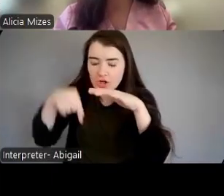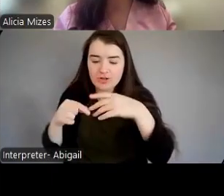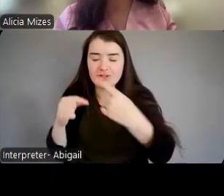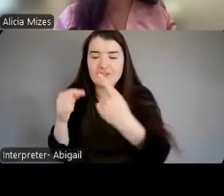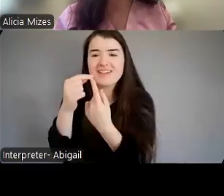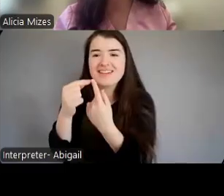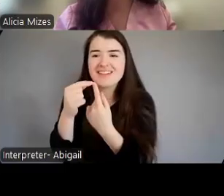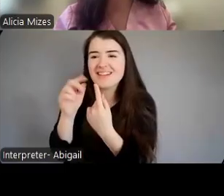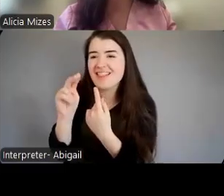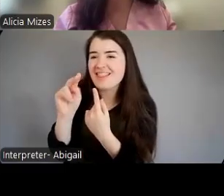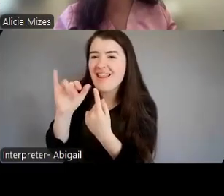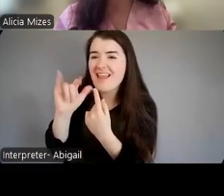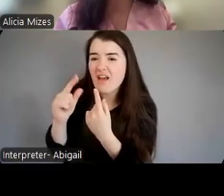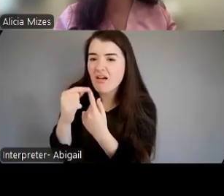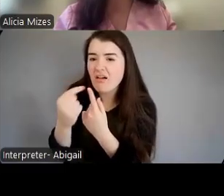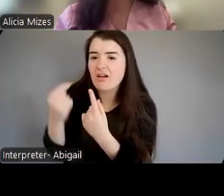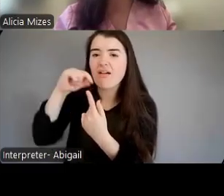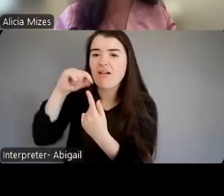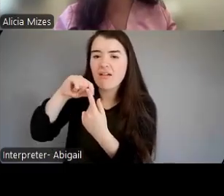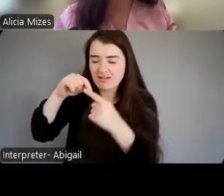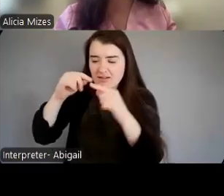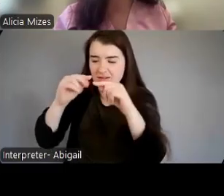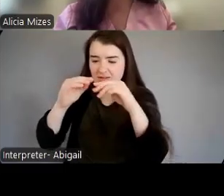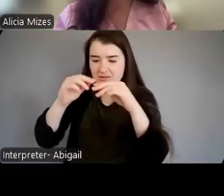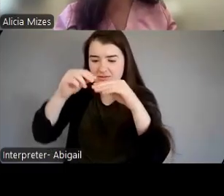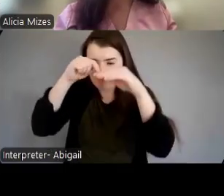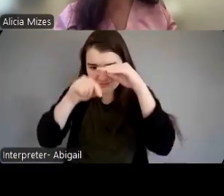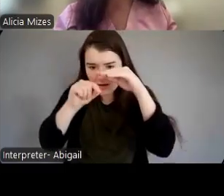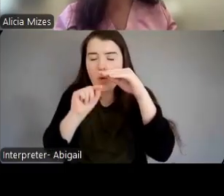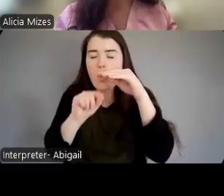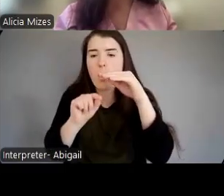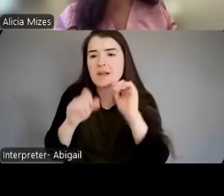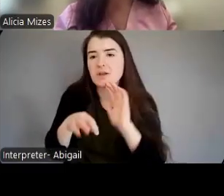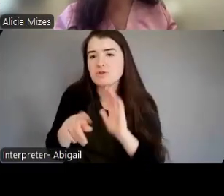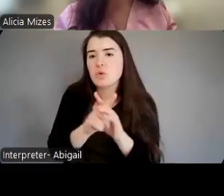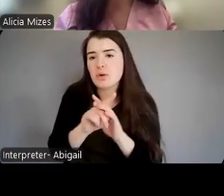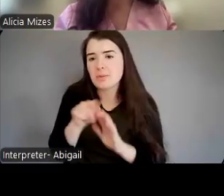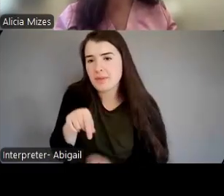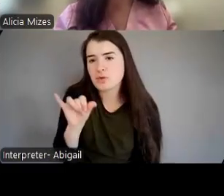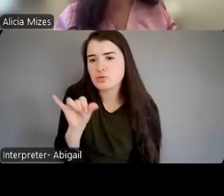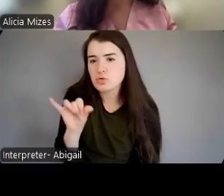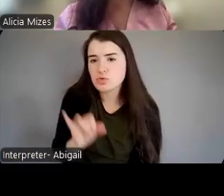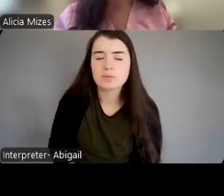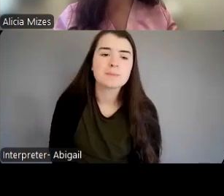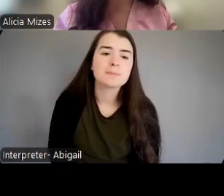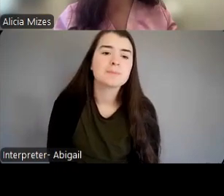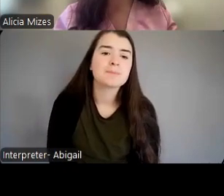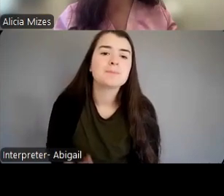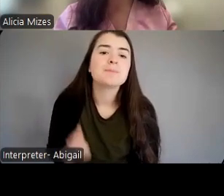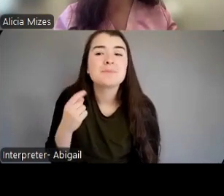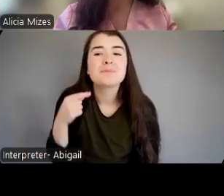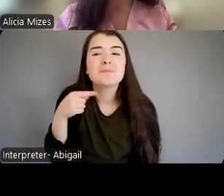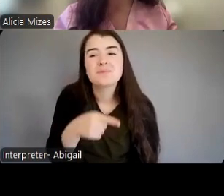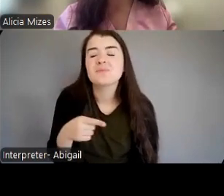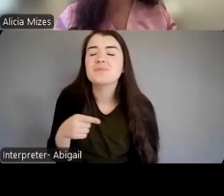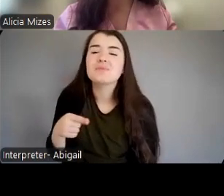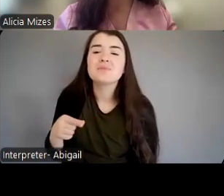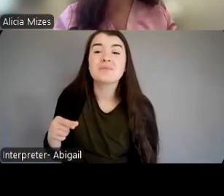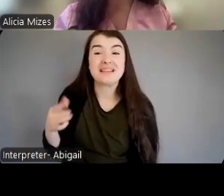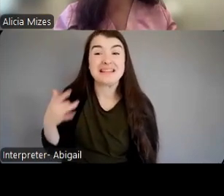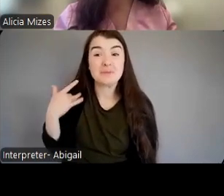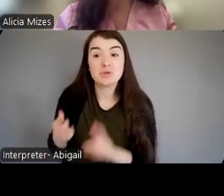really important to pay attention to all these areas for melanoma. Melanoma is more likely to be in non-sun exposed areas in